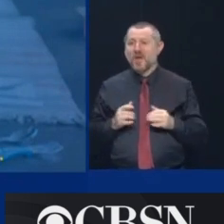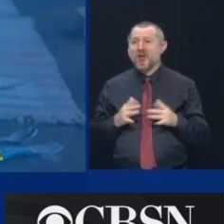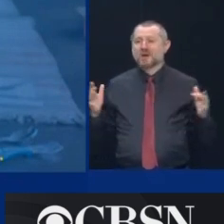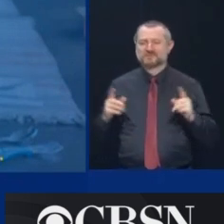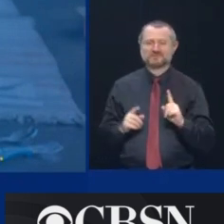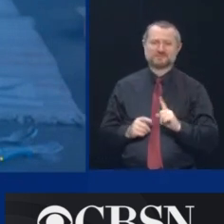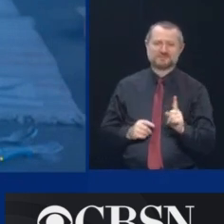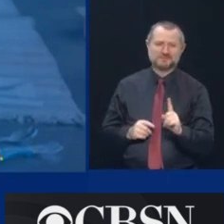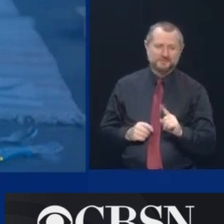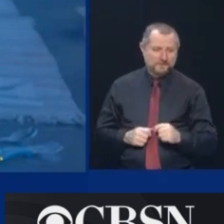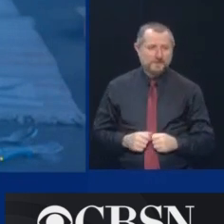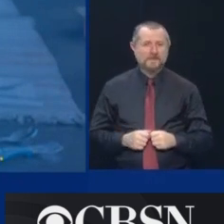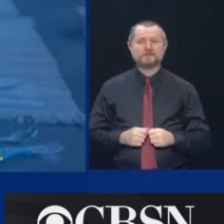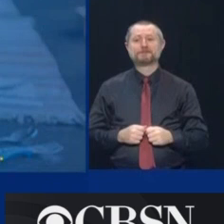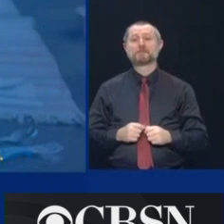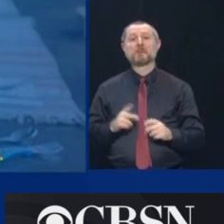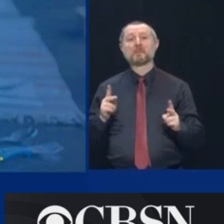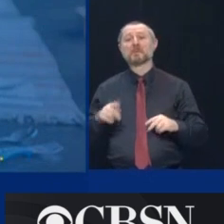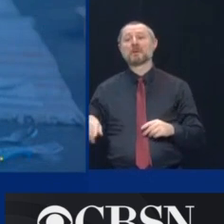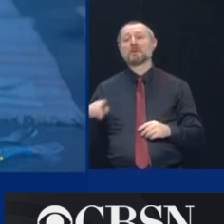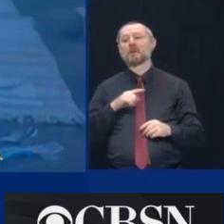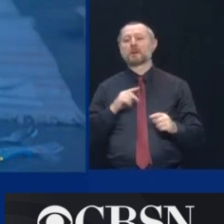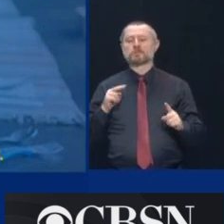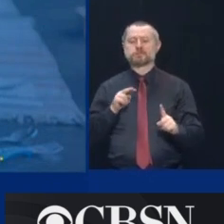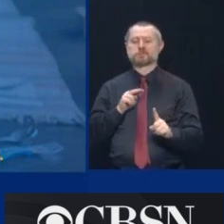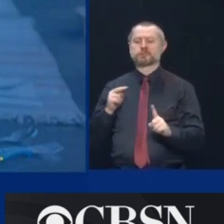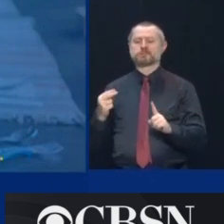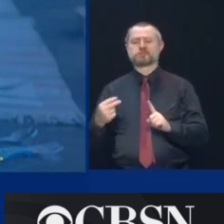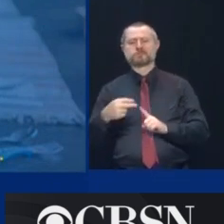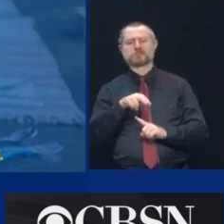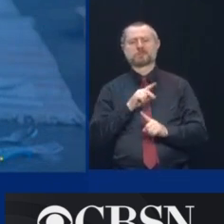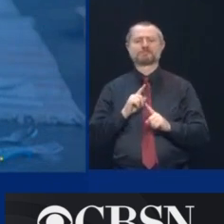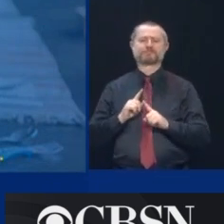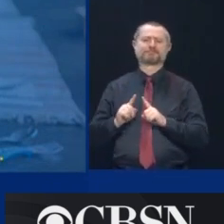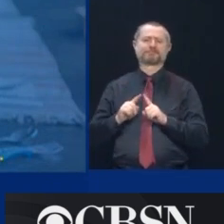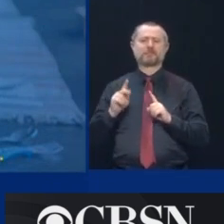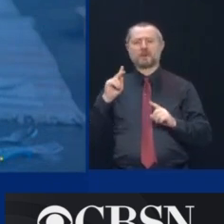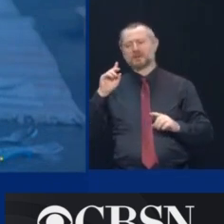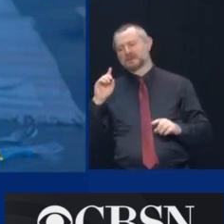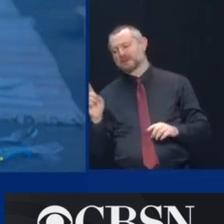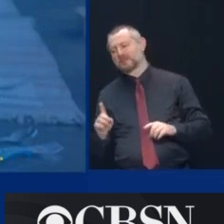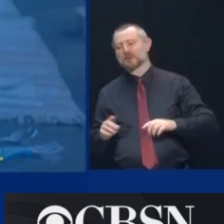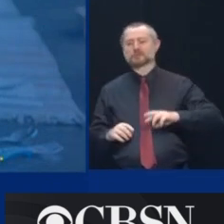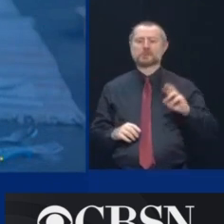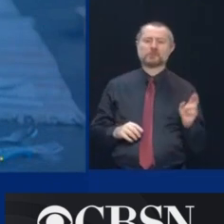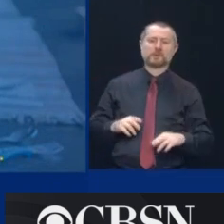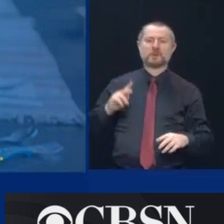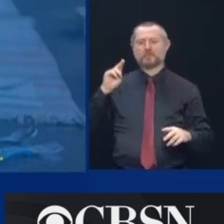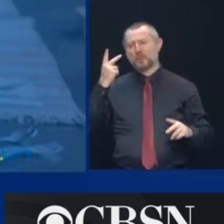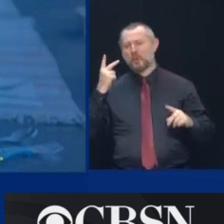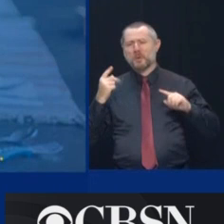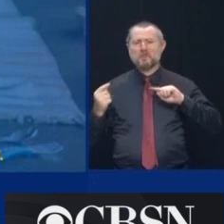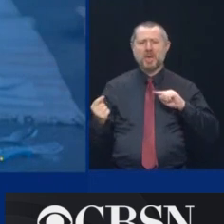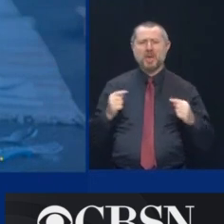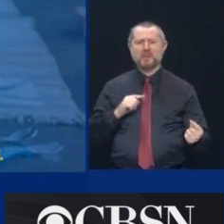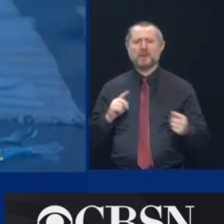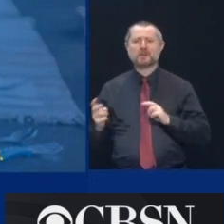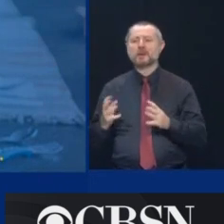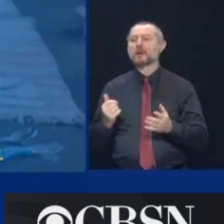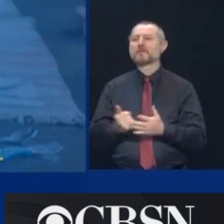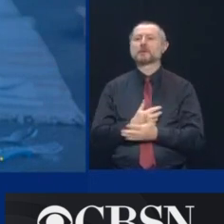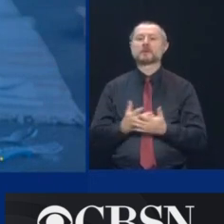You know, nowadays everybody has a different opinion about everything. Everything is politics nowadays. You notice that? Everything is political.